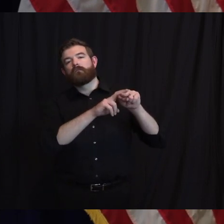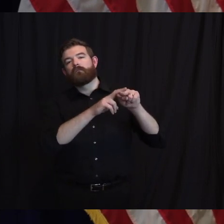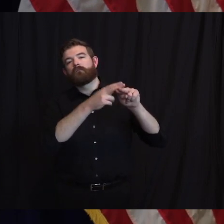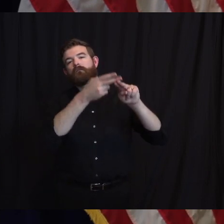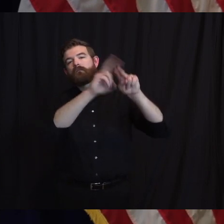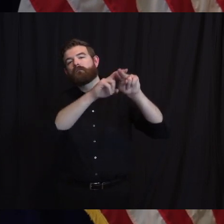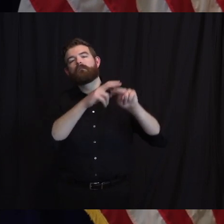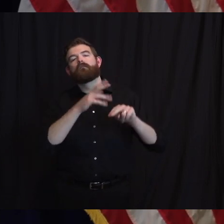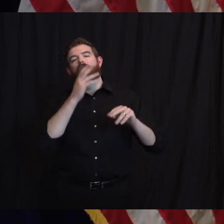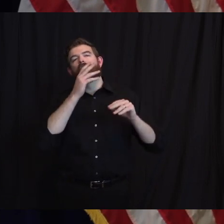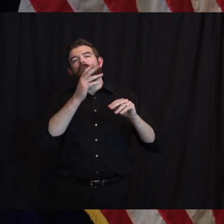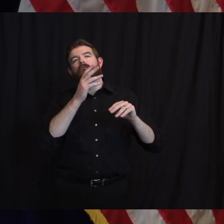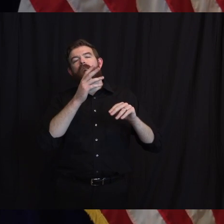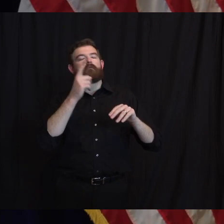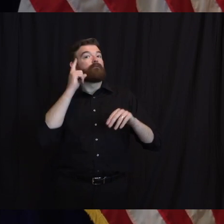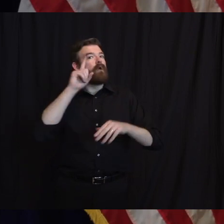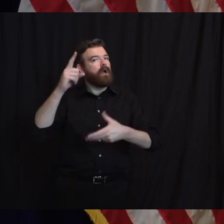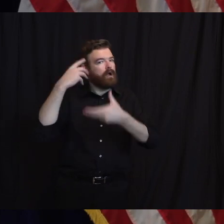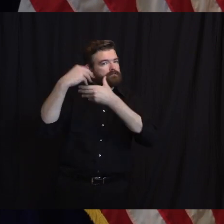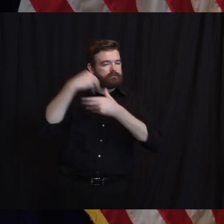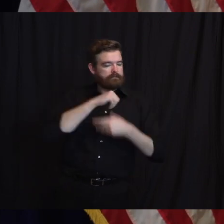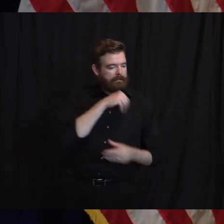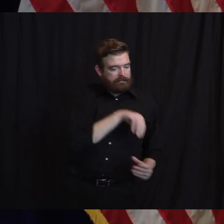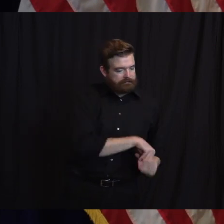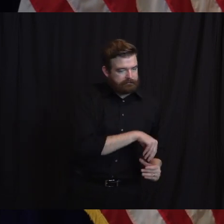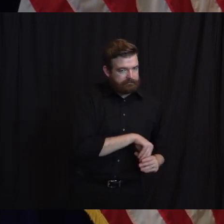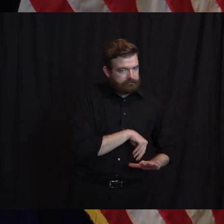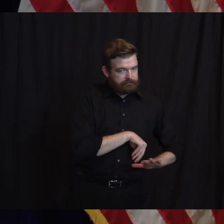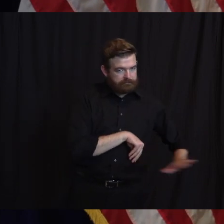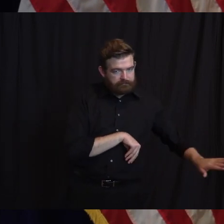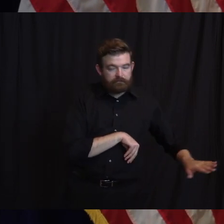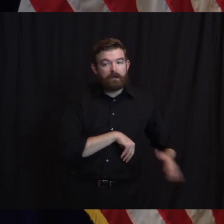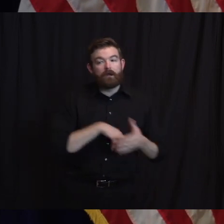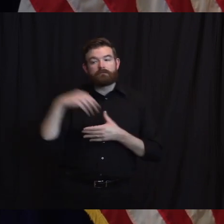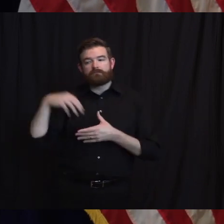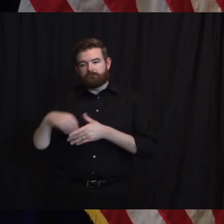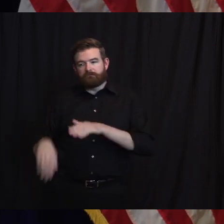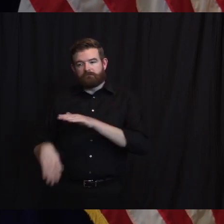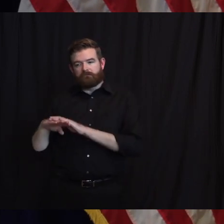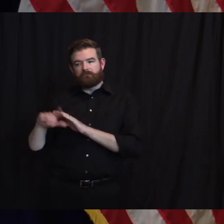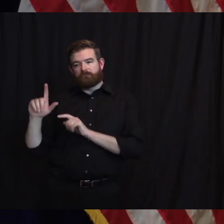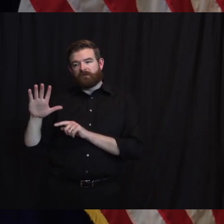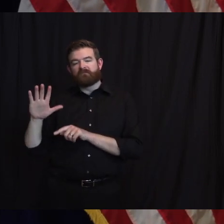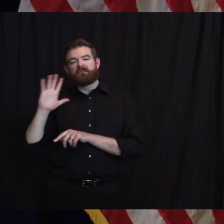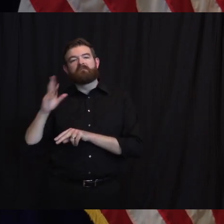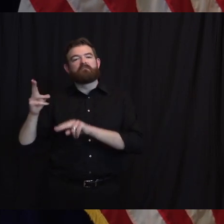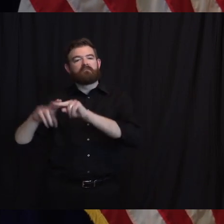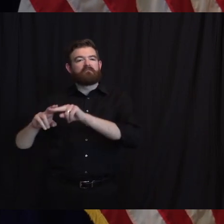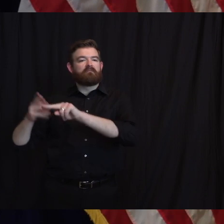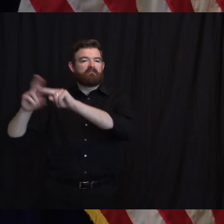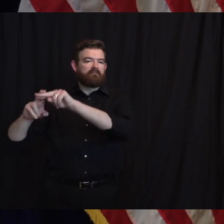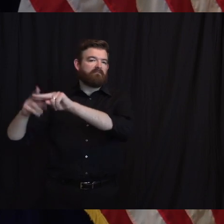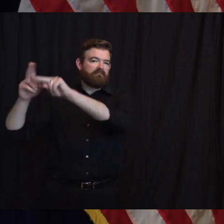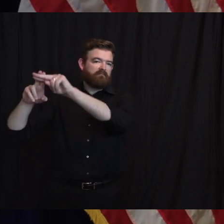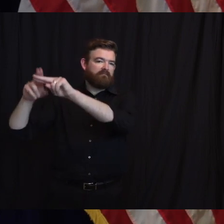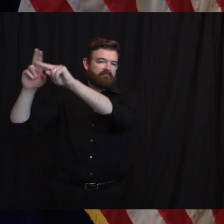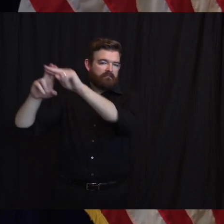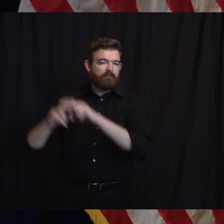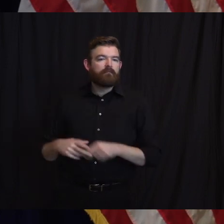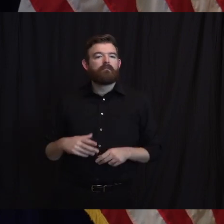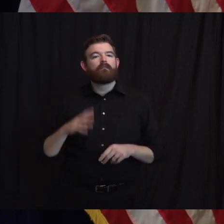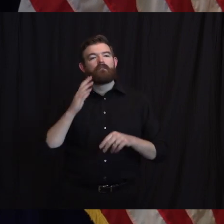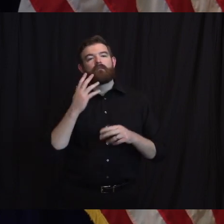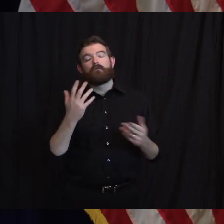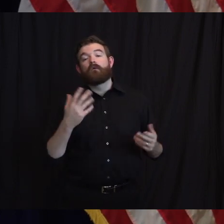is on the beaches, we've left it to the local mayors and counties. We've said capacity matters, social distancing